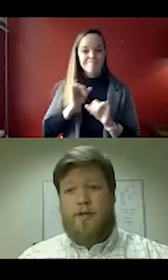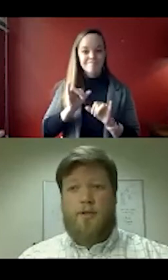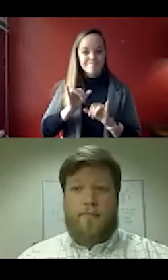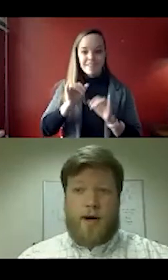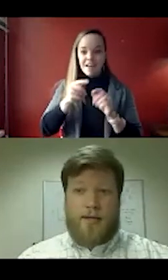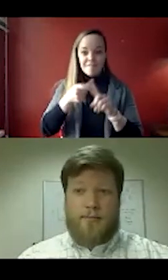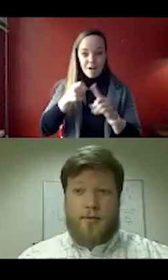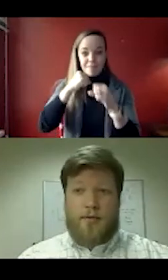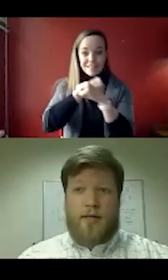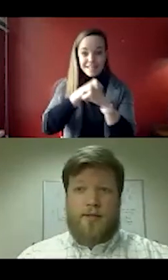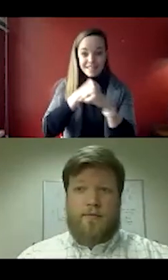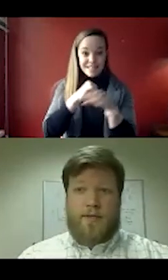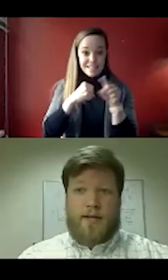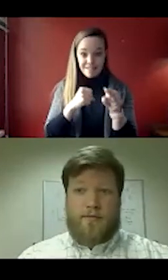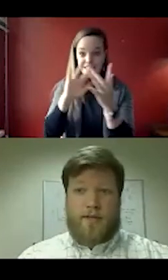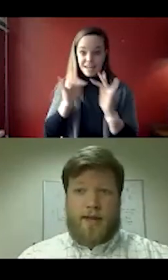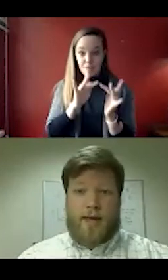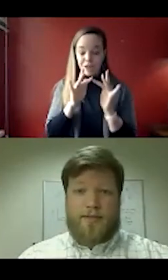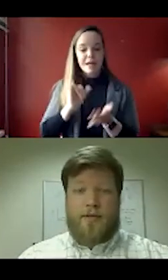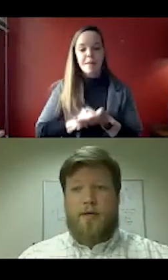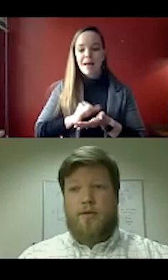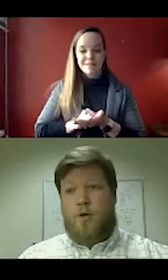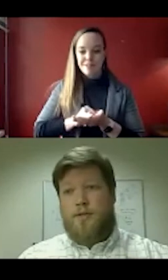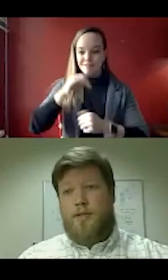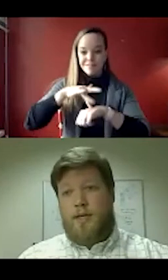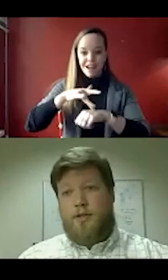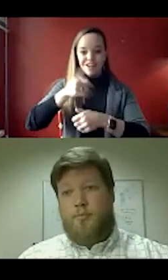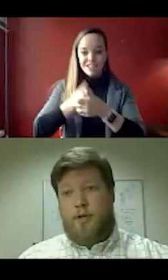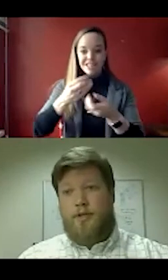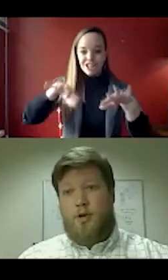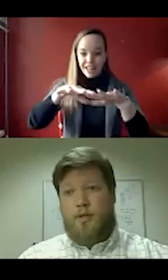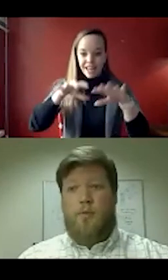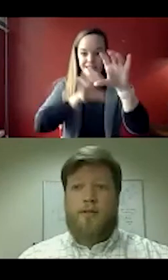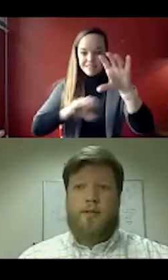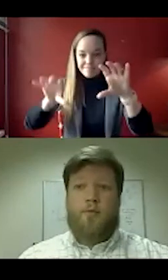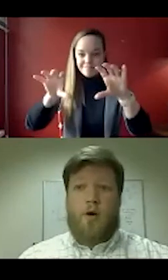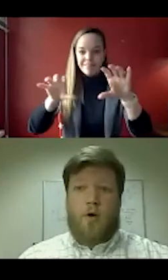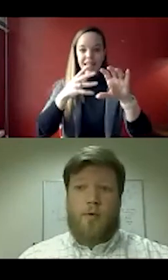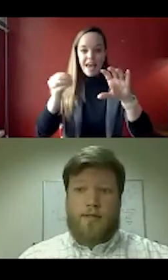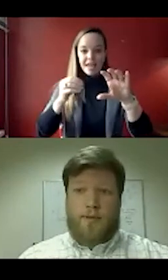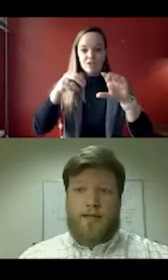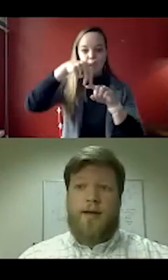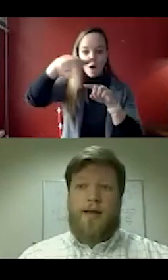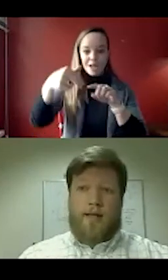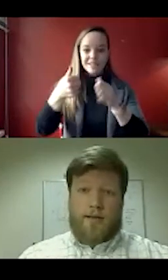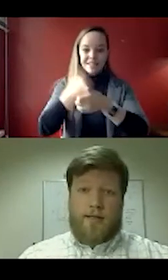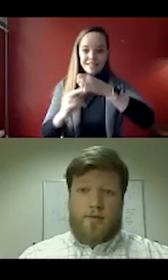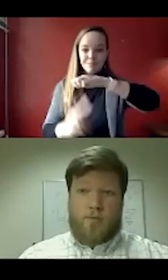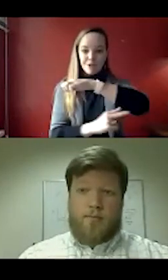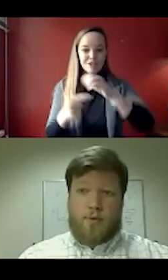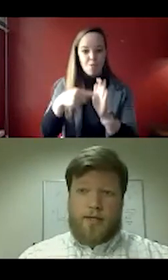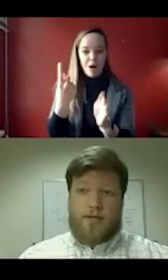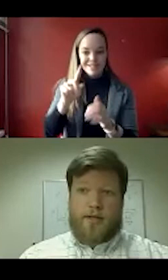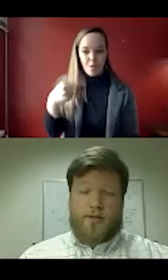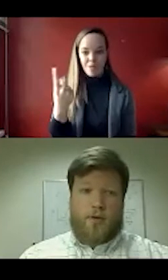it's actually impossible to visit every landmass, crossing each bridge only once. There will always be at least